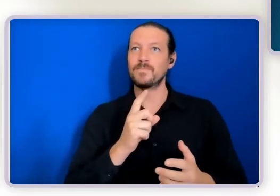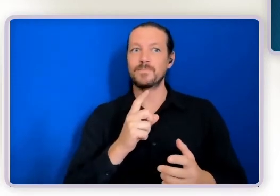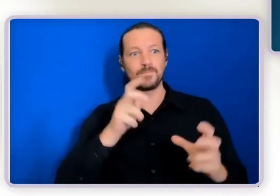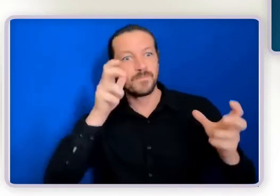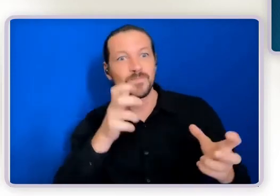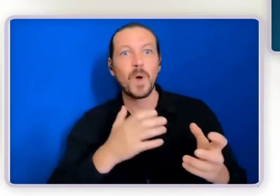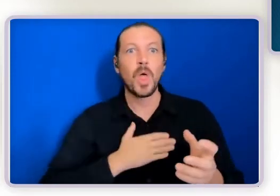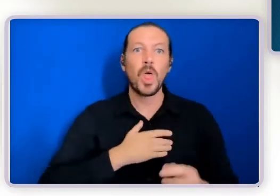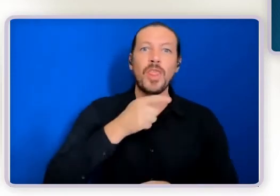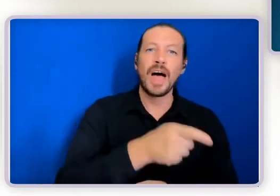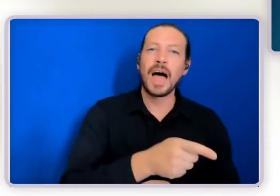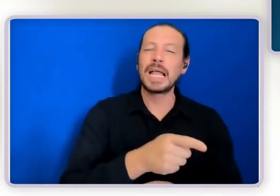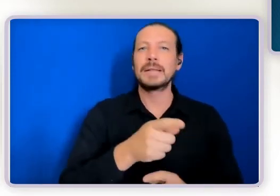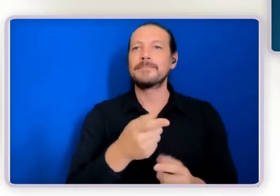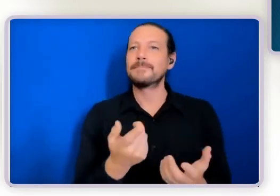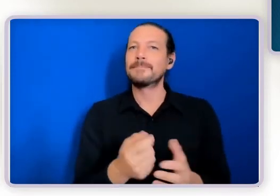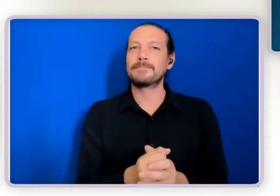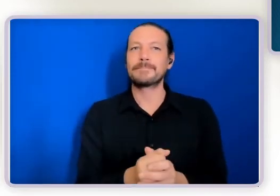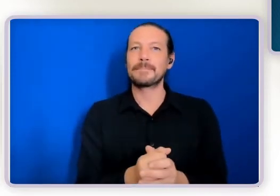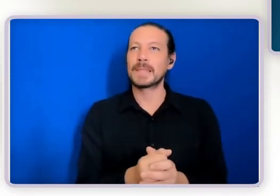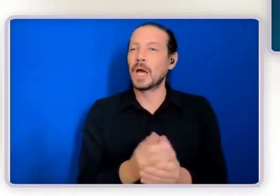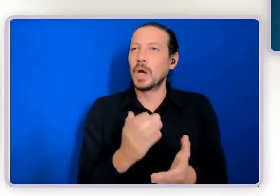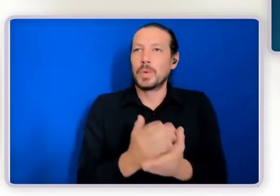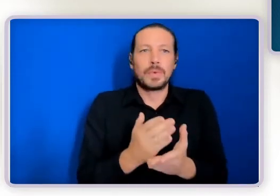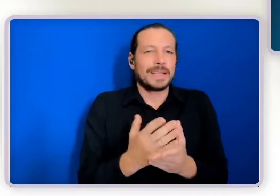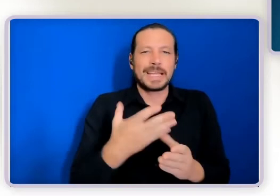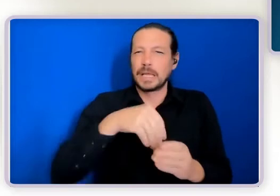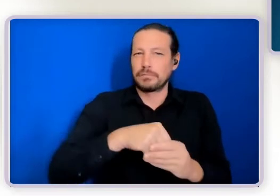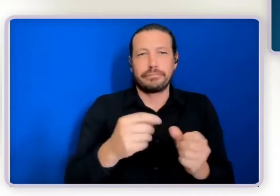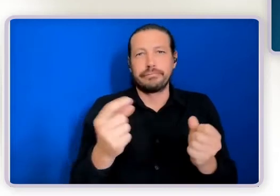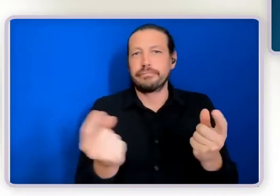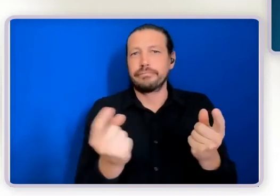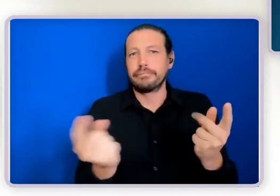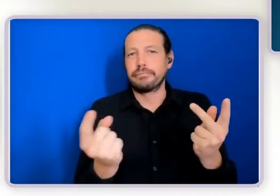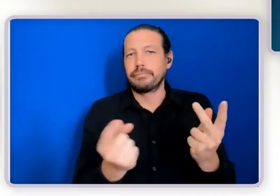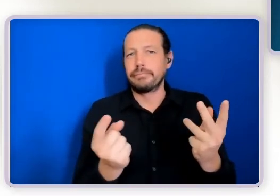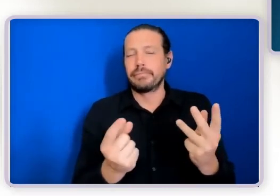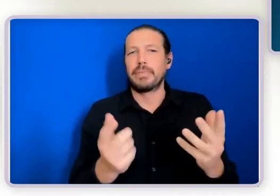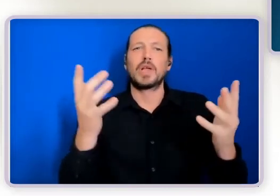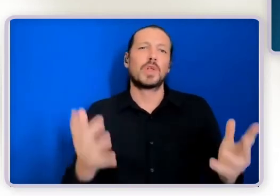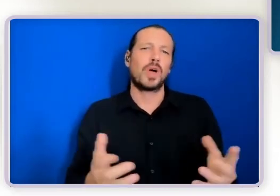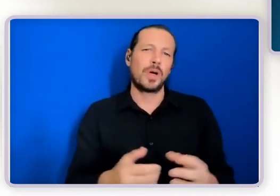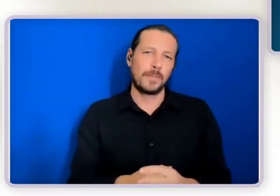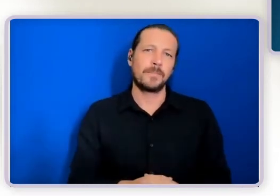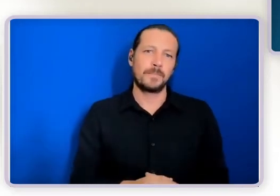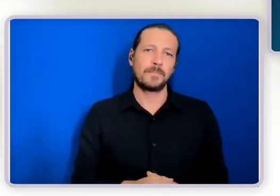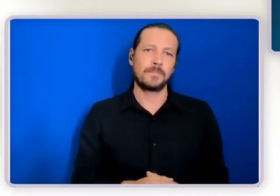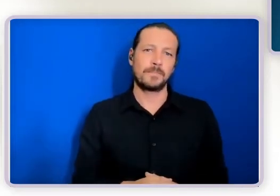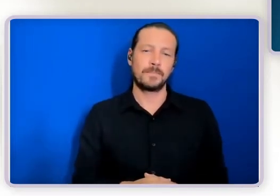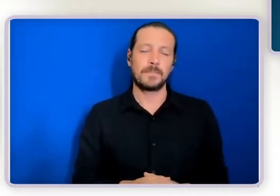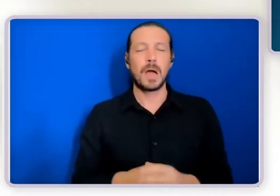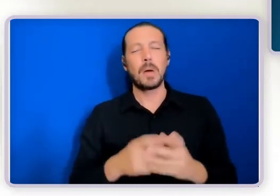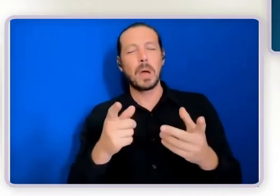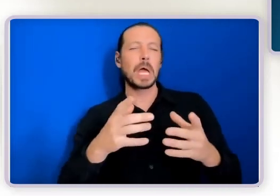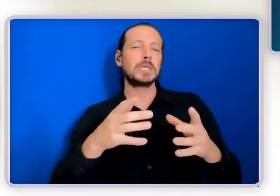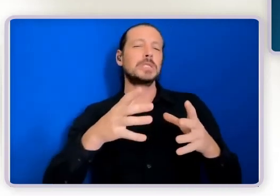cover almost everything, but pretty well much just generally in an umbrella way,